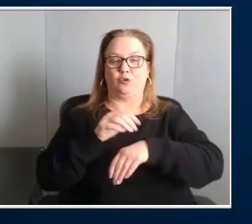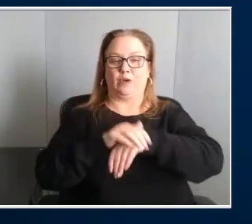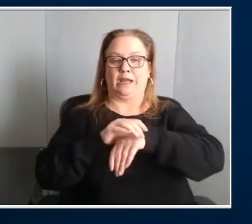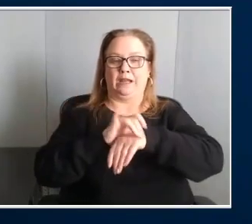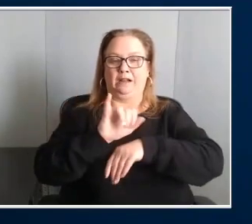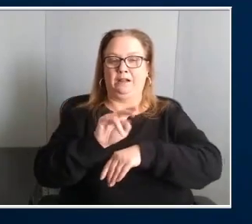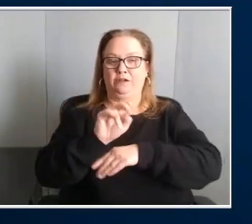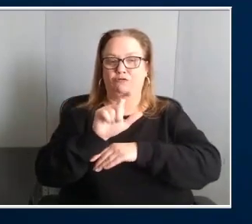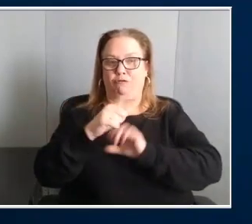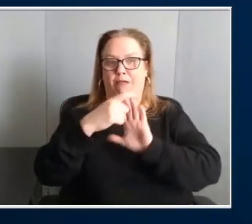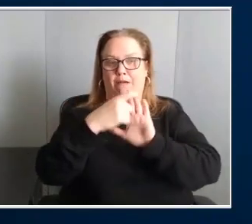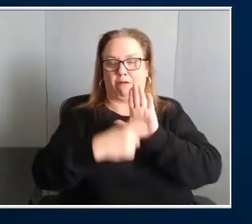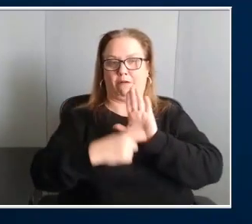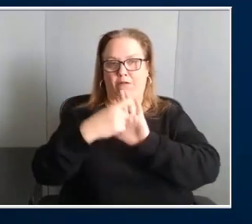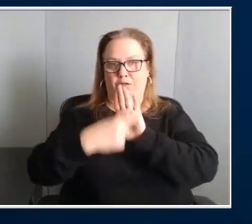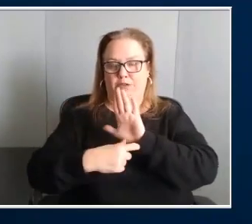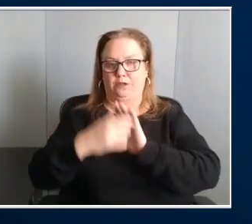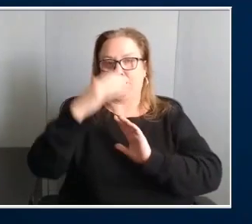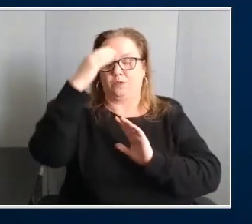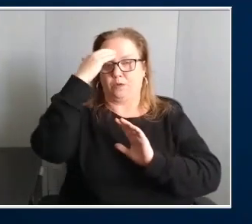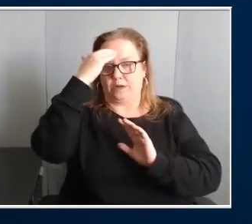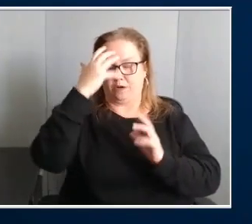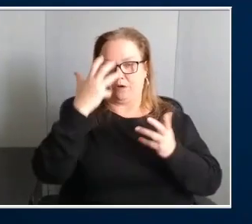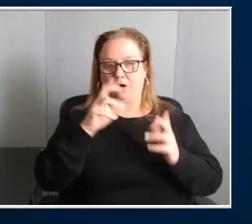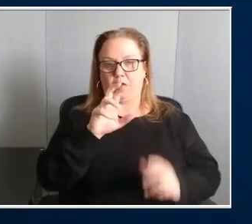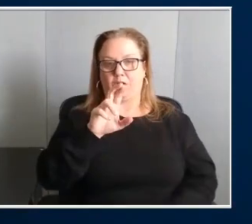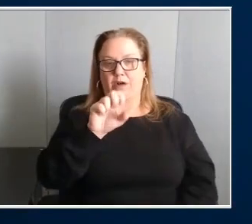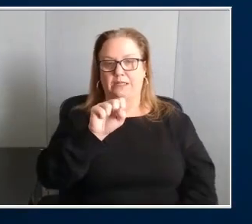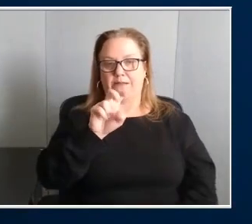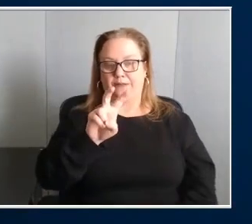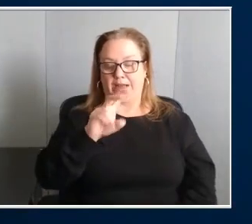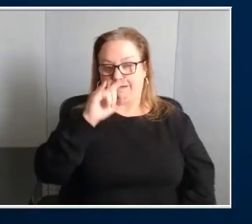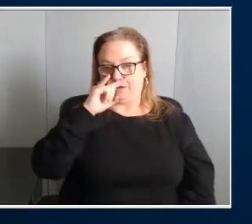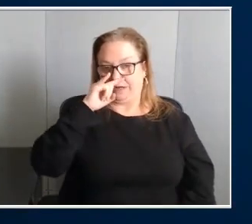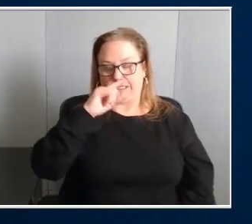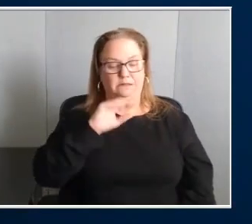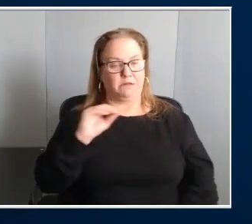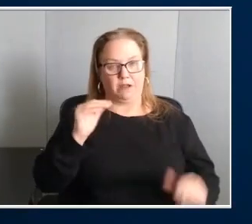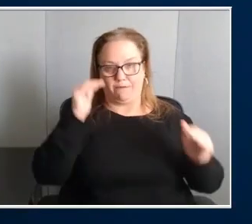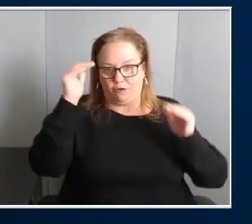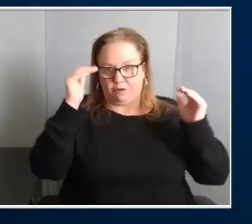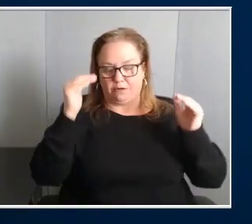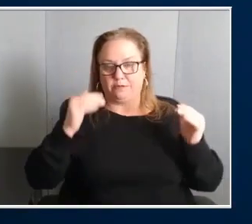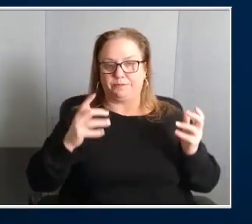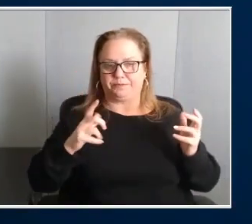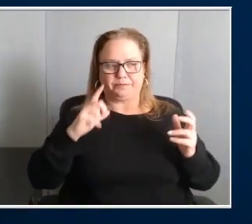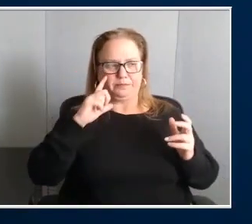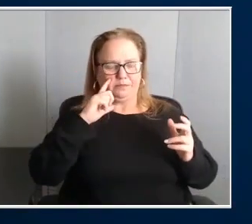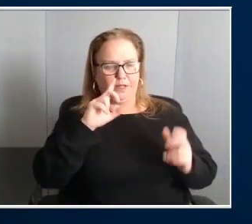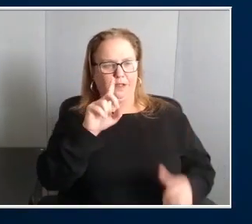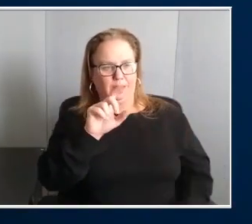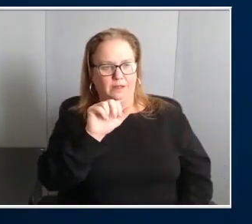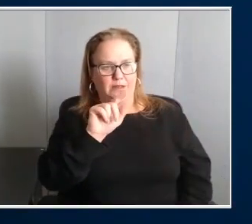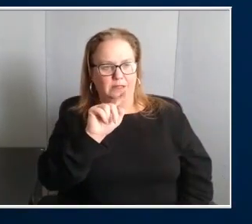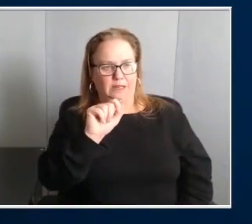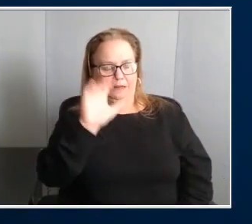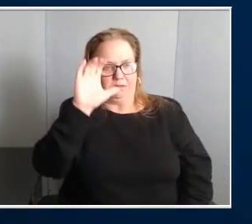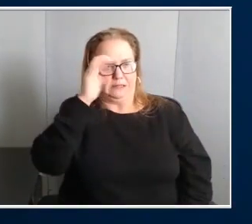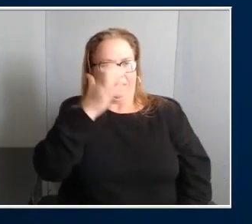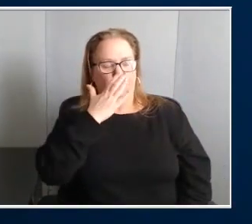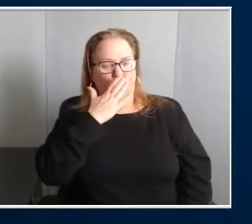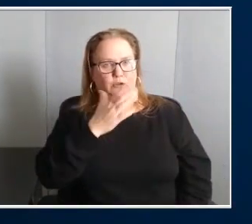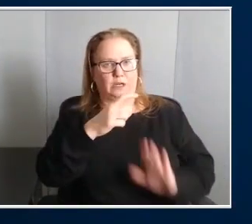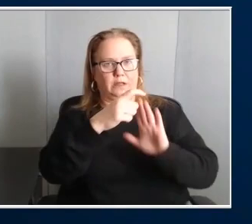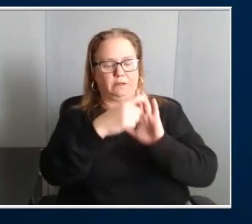in there about it. We know there's already an RSV vaccine for kids, not for adults. I thought the data looked pretty good in the journal articles.